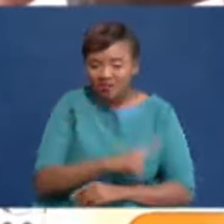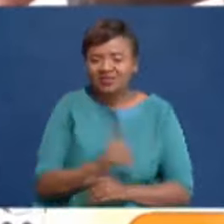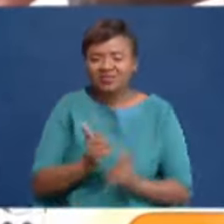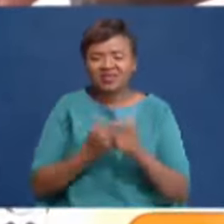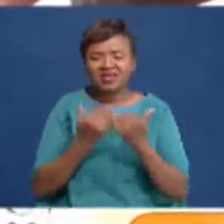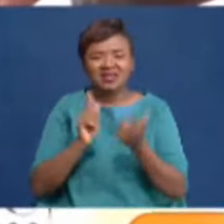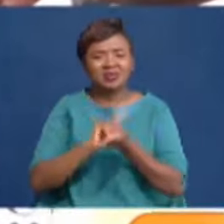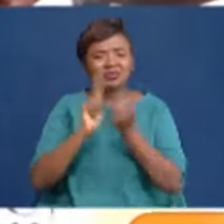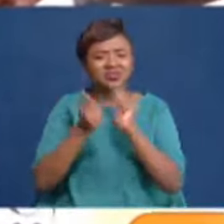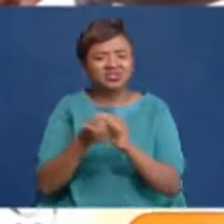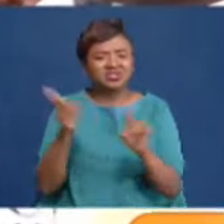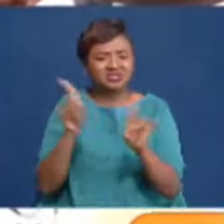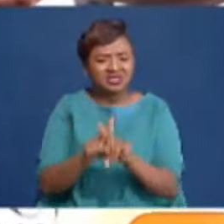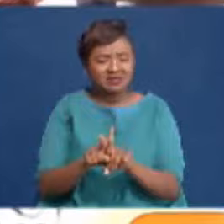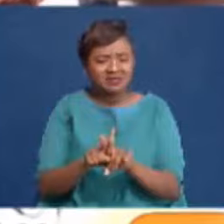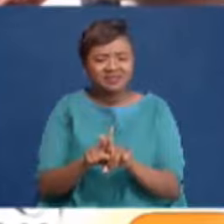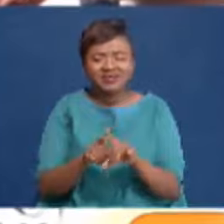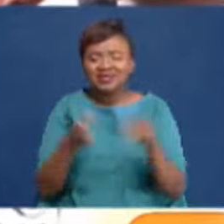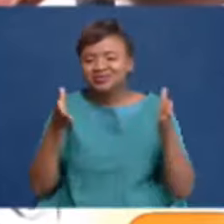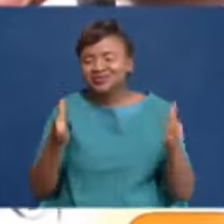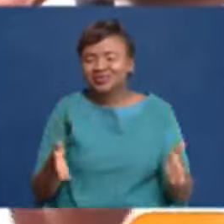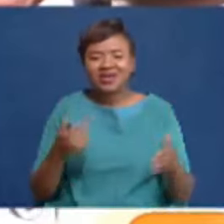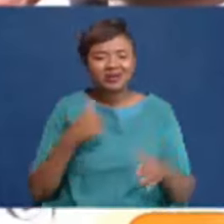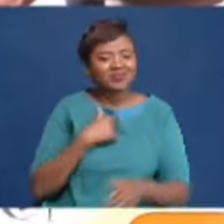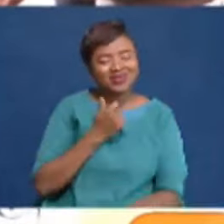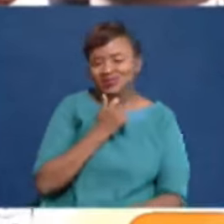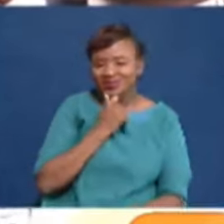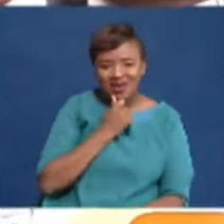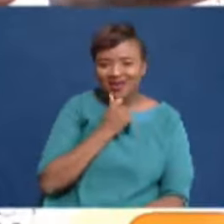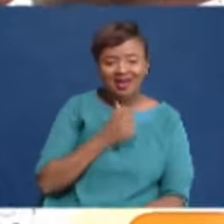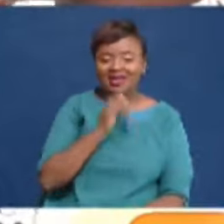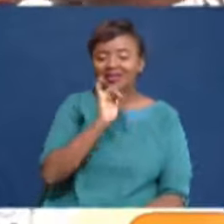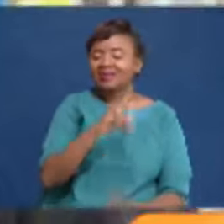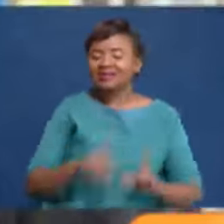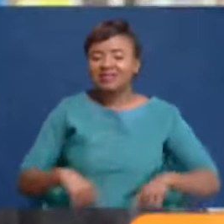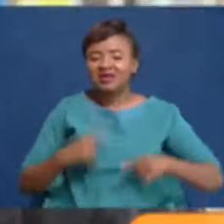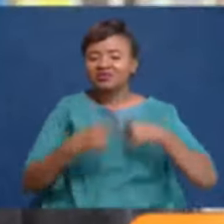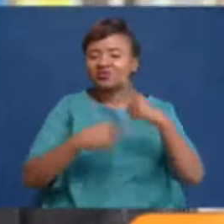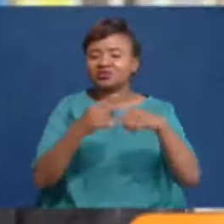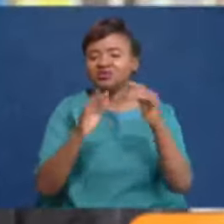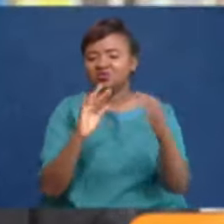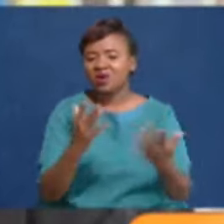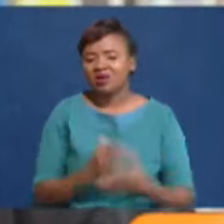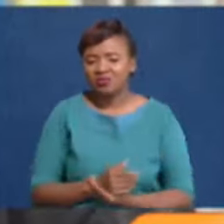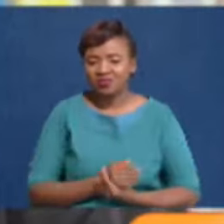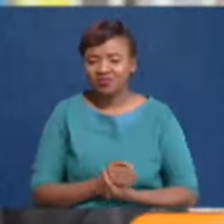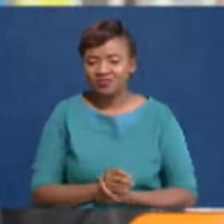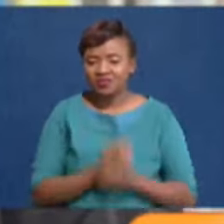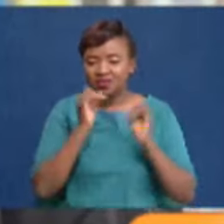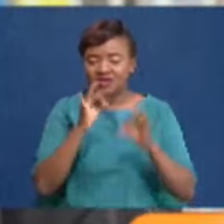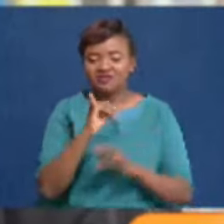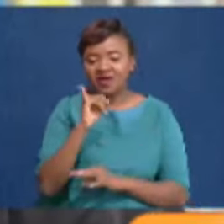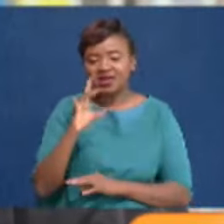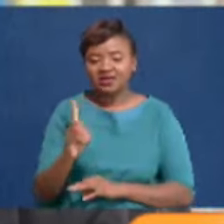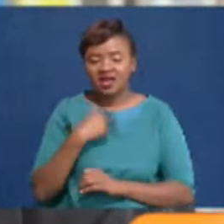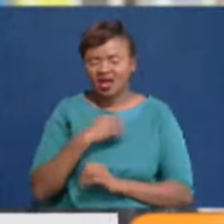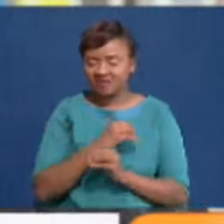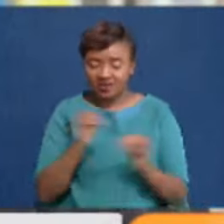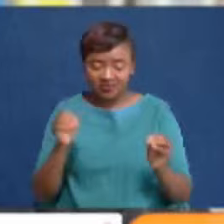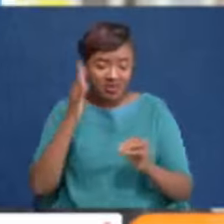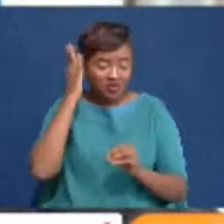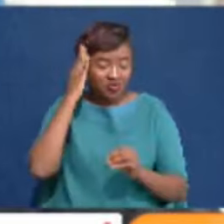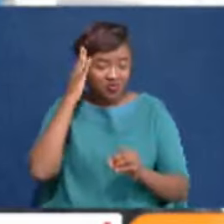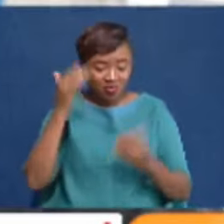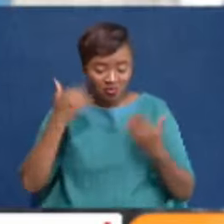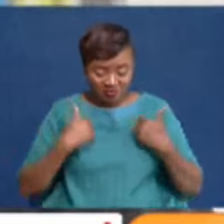Maisha card. Sasa, hata hiyo Maisha card tutaizana na Maisha bila ID kweli. Kayo kuna kitu siwezi itisha mzazi na